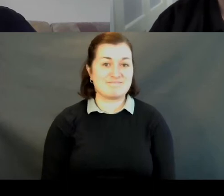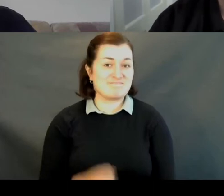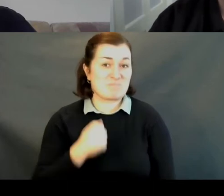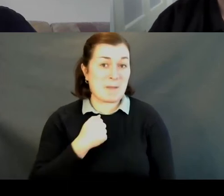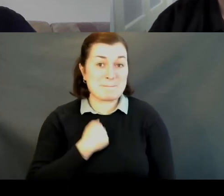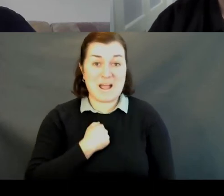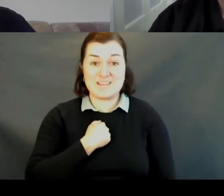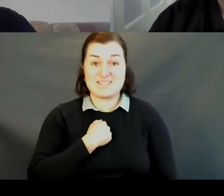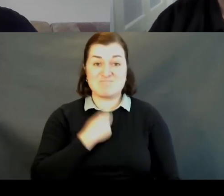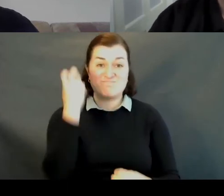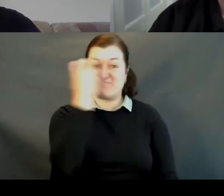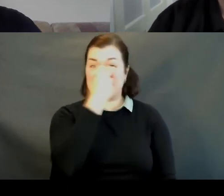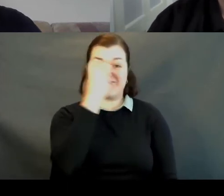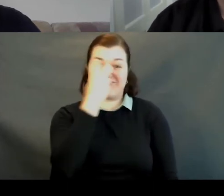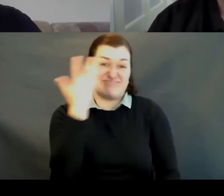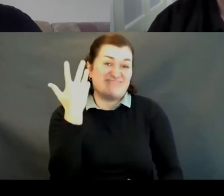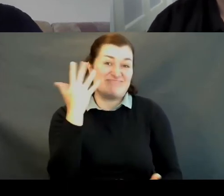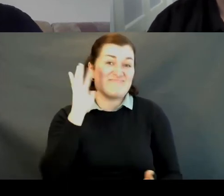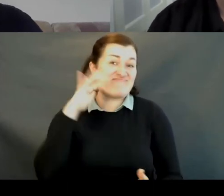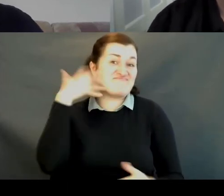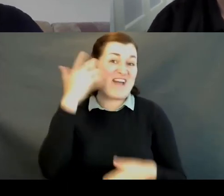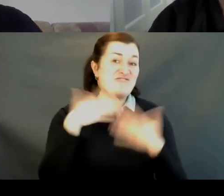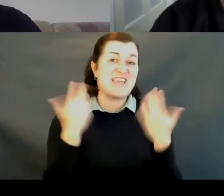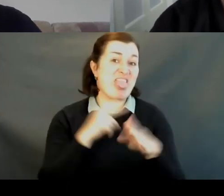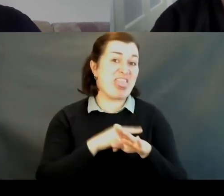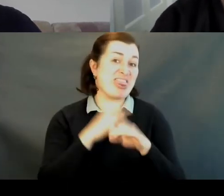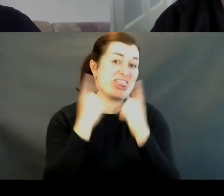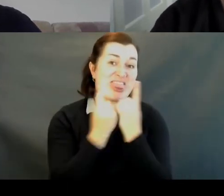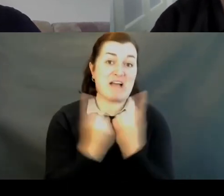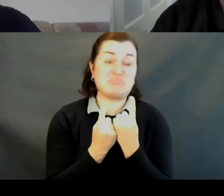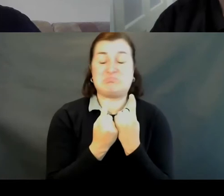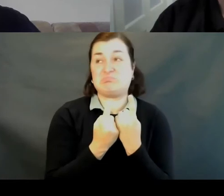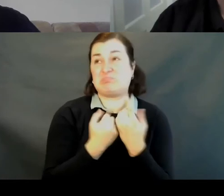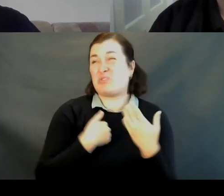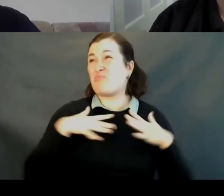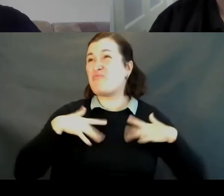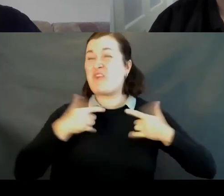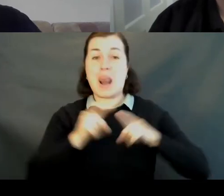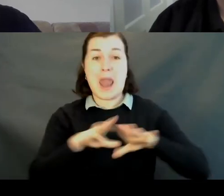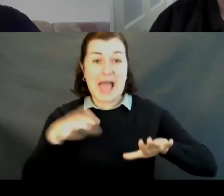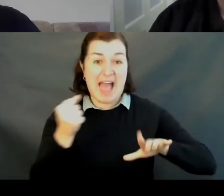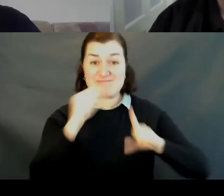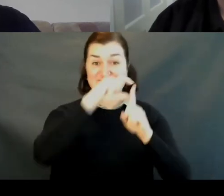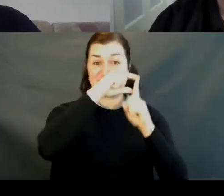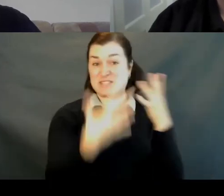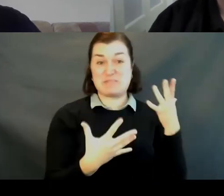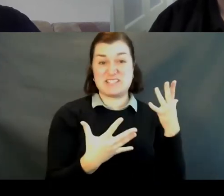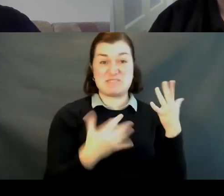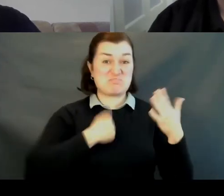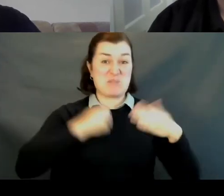now, that I act like I haven't got a disability almost, and I carry on with my day